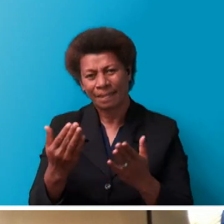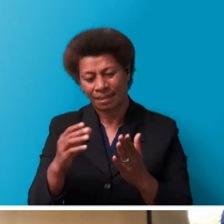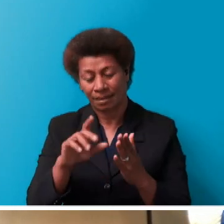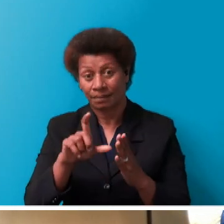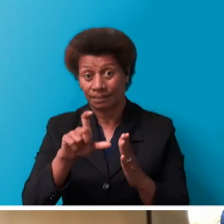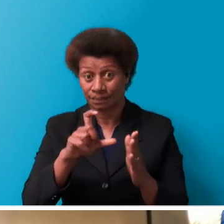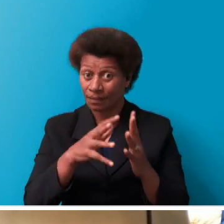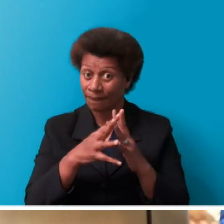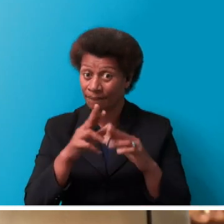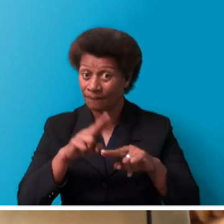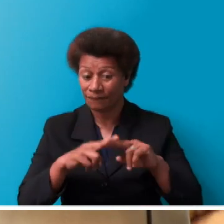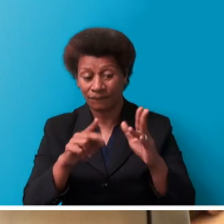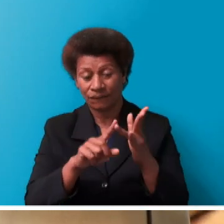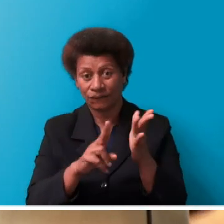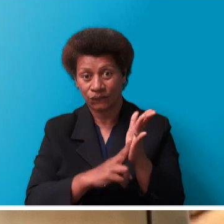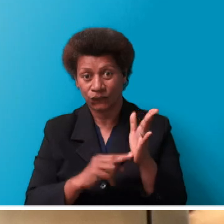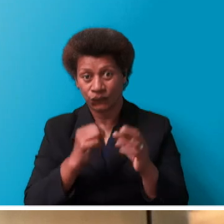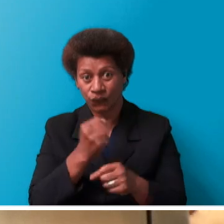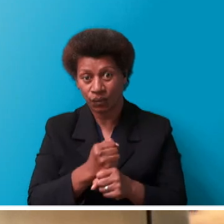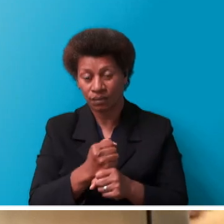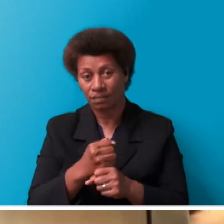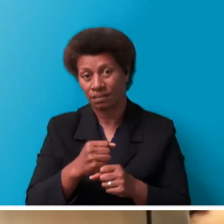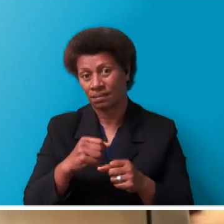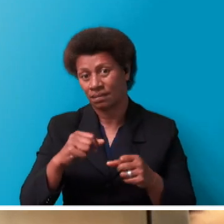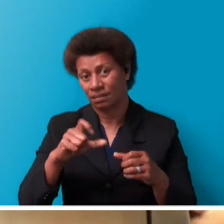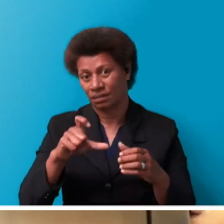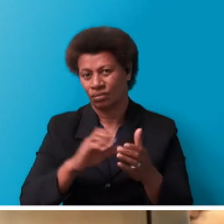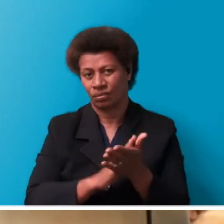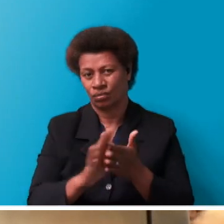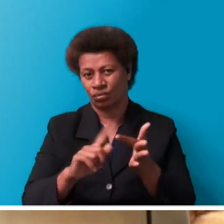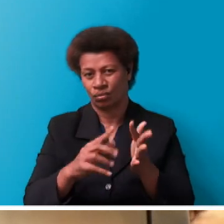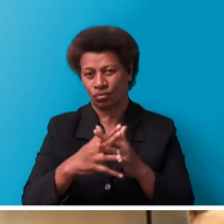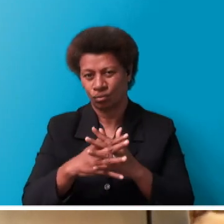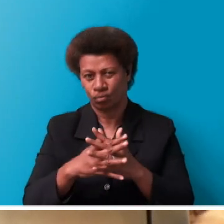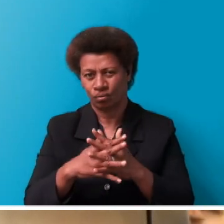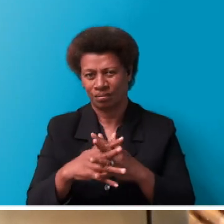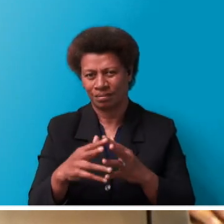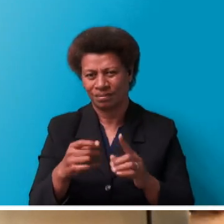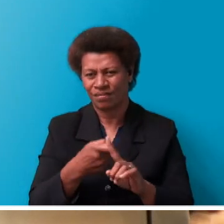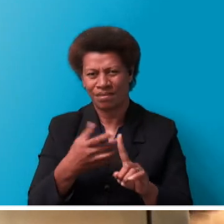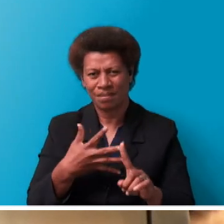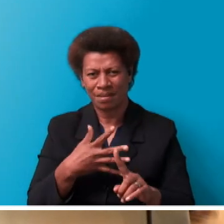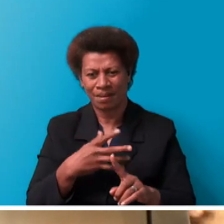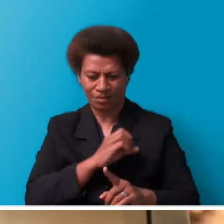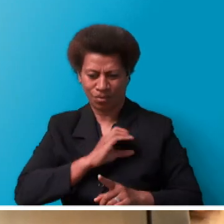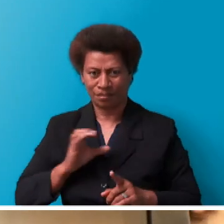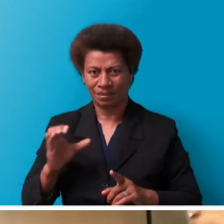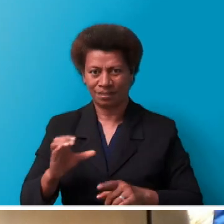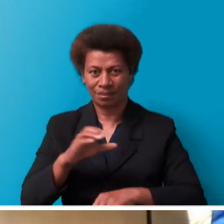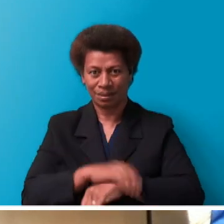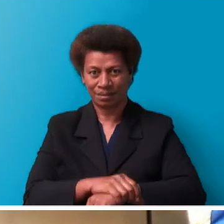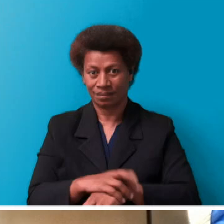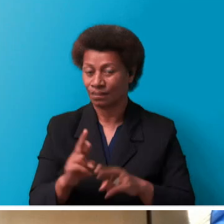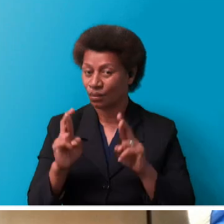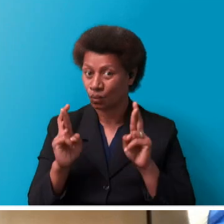the call of the government and the people of Fiji when the nation needed him most. I wish him well in his